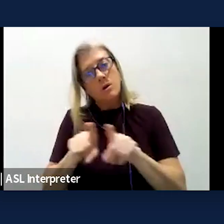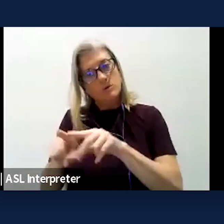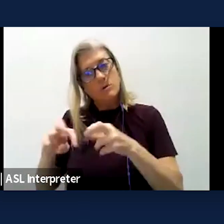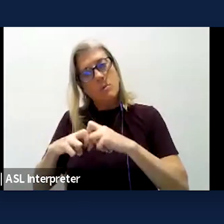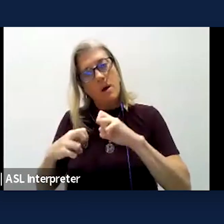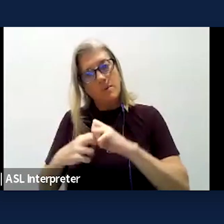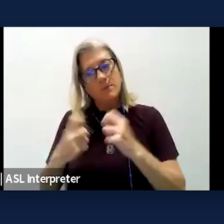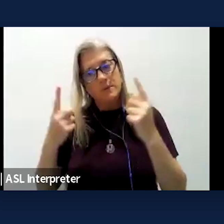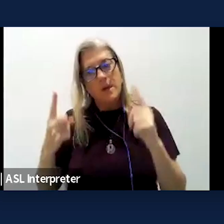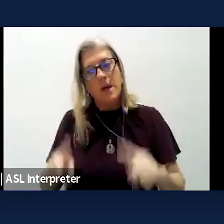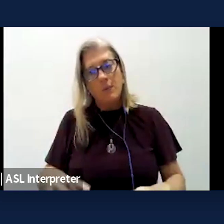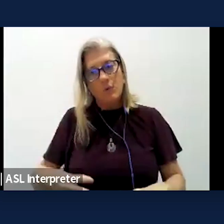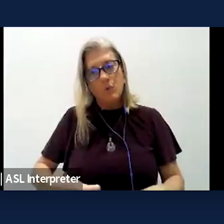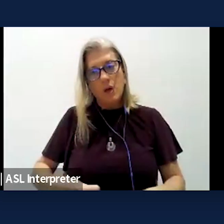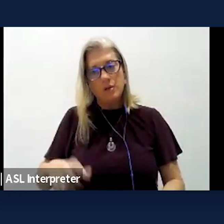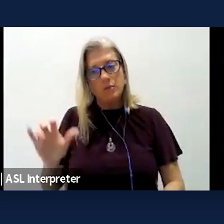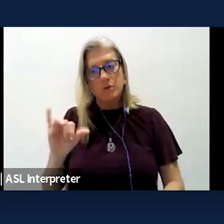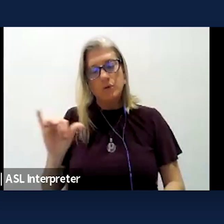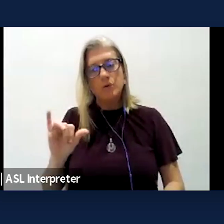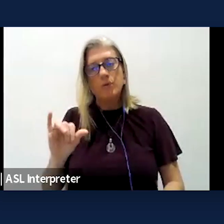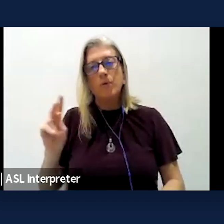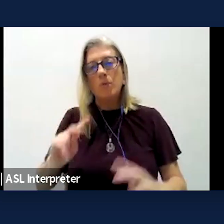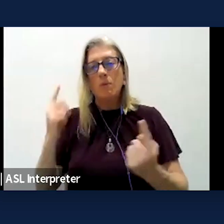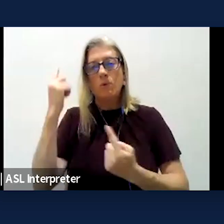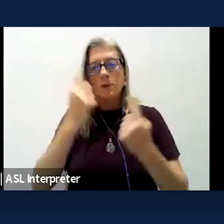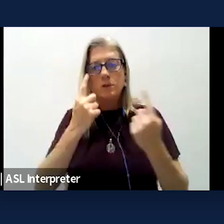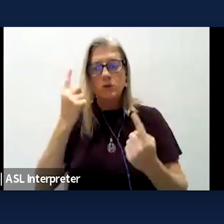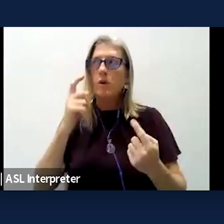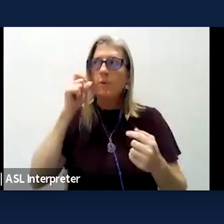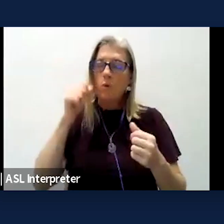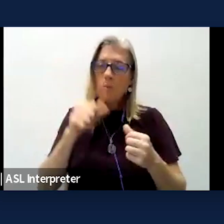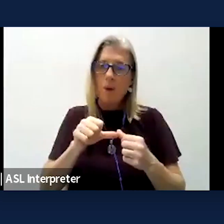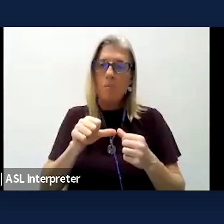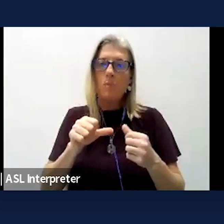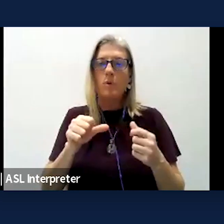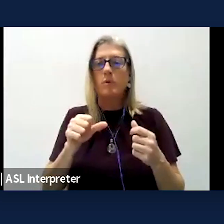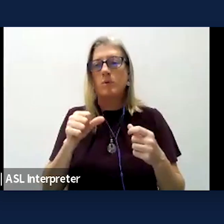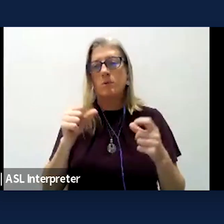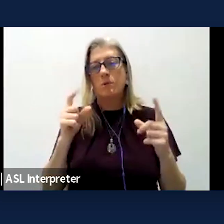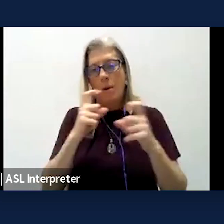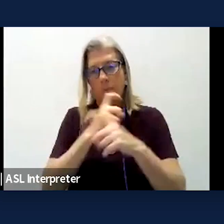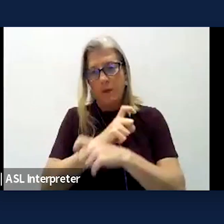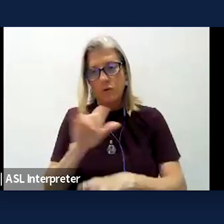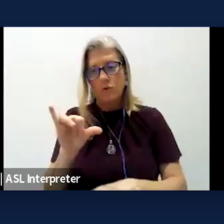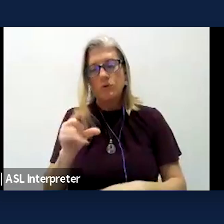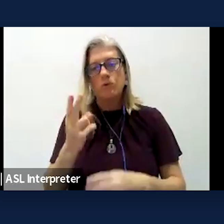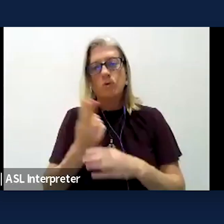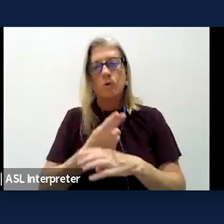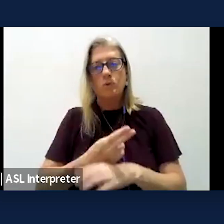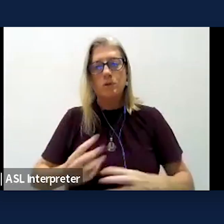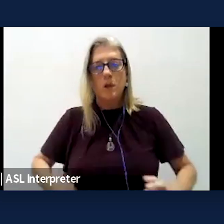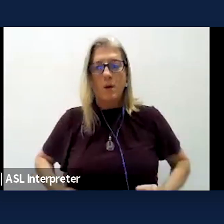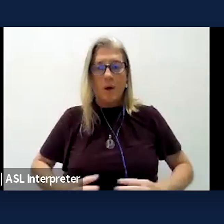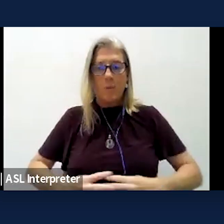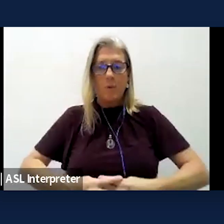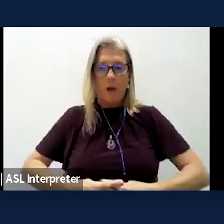do occur. And, for those considering, they have to keep that in mind. And so, using the abdominal binder